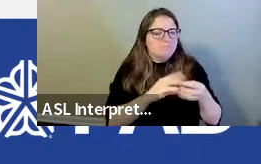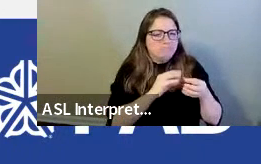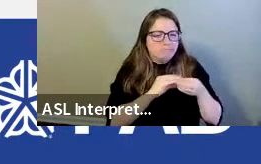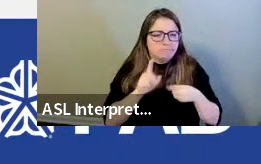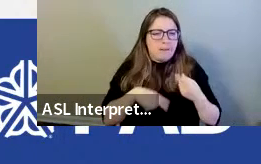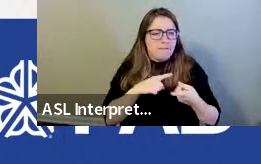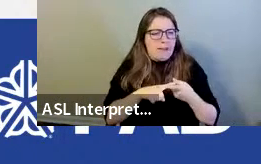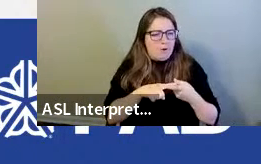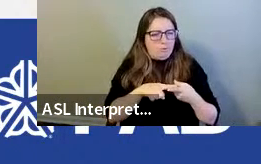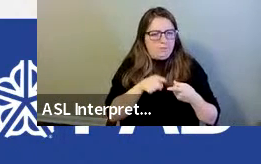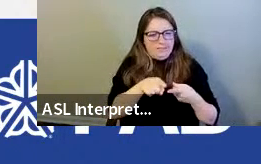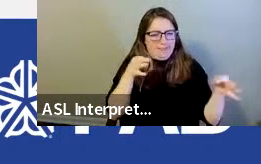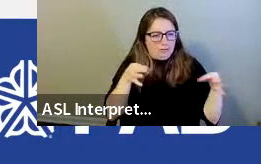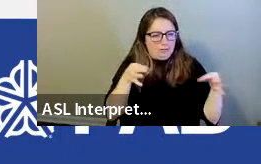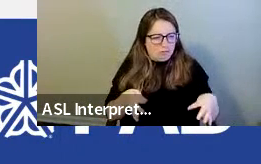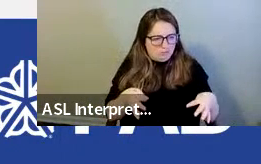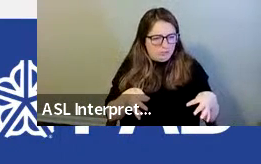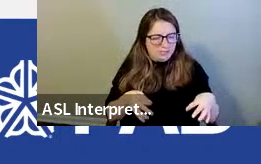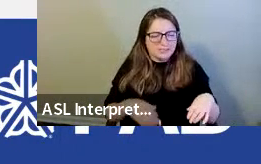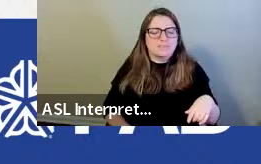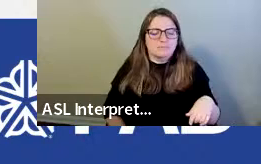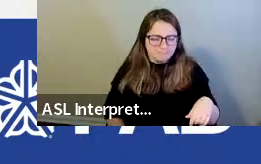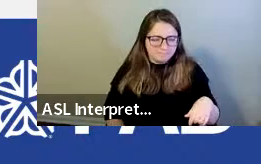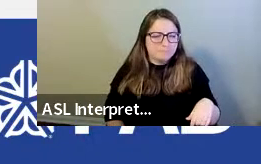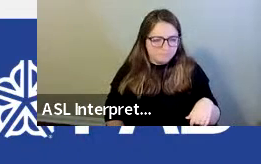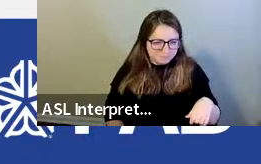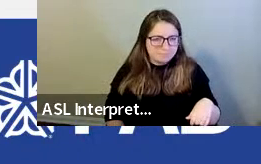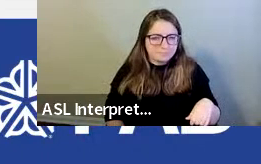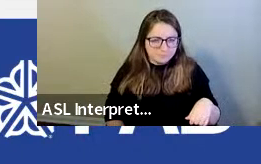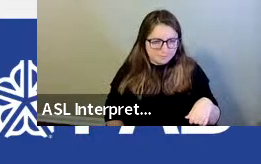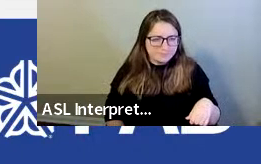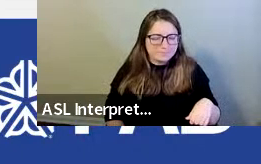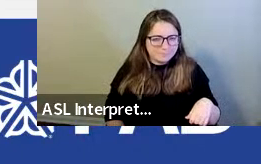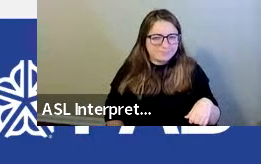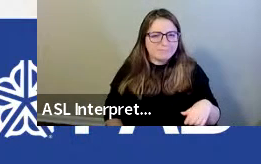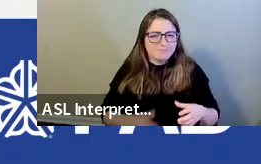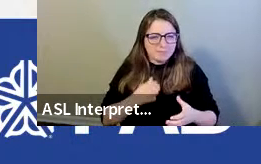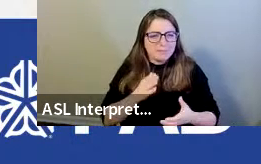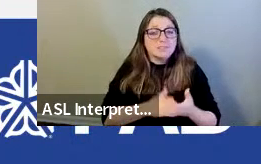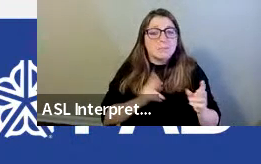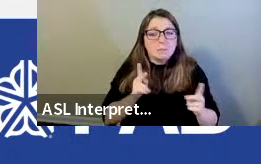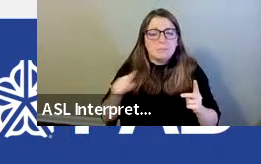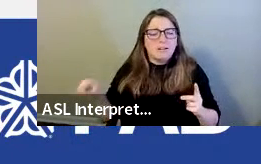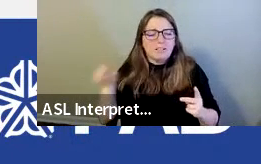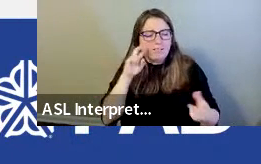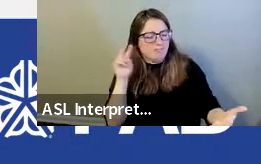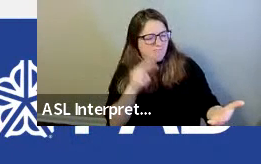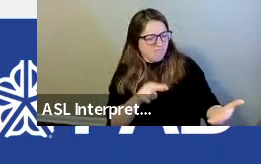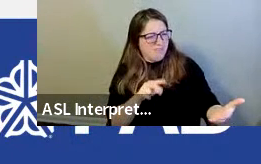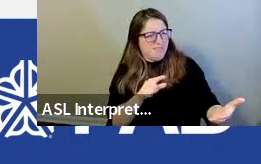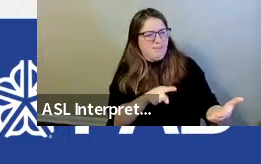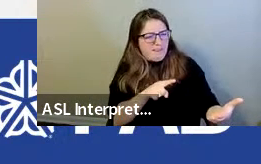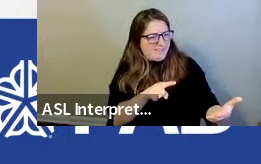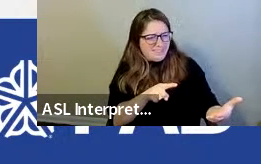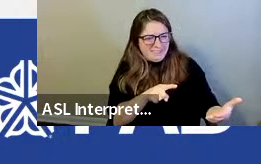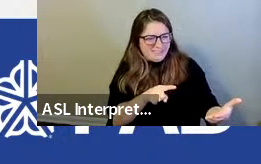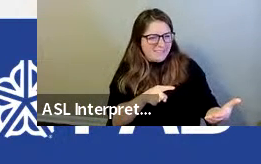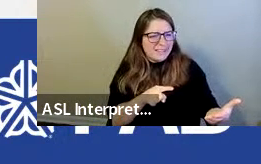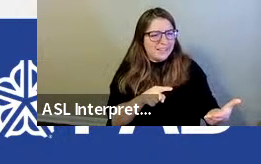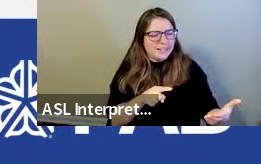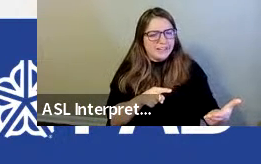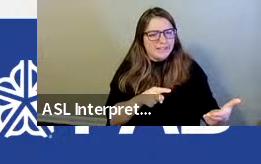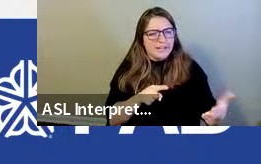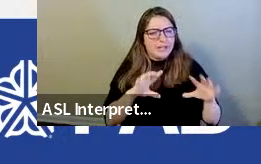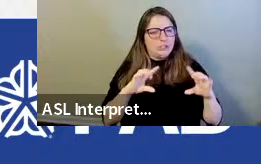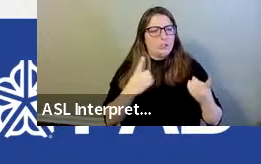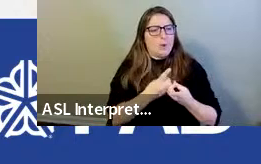these descriptions that I would like to offer is some folks have mentioned that department image does not